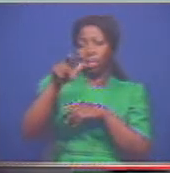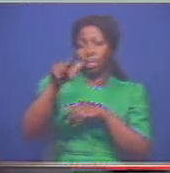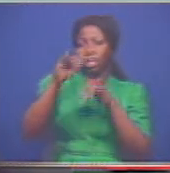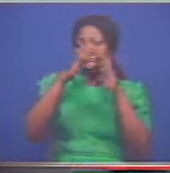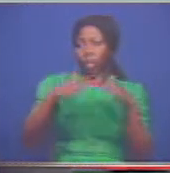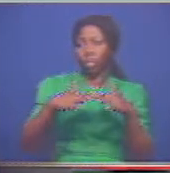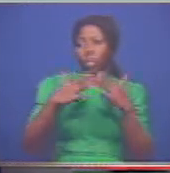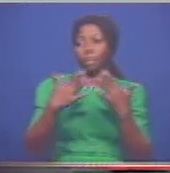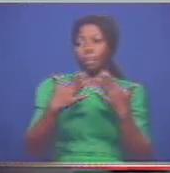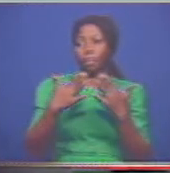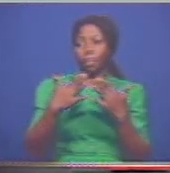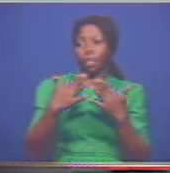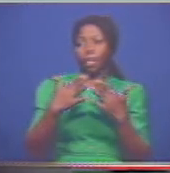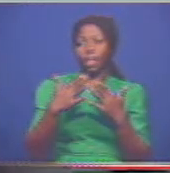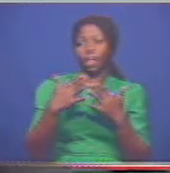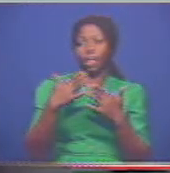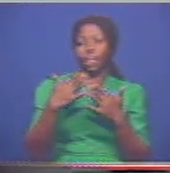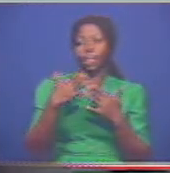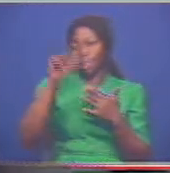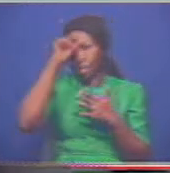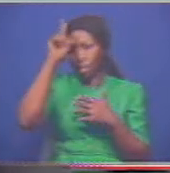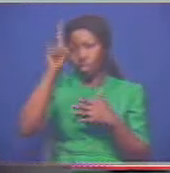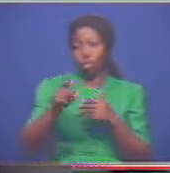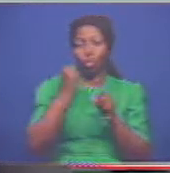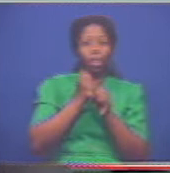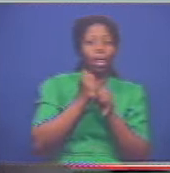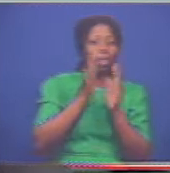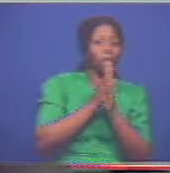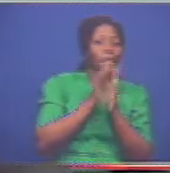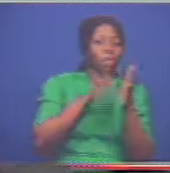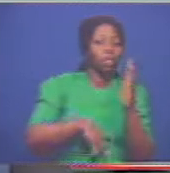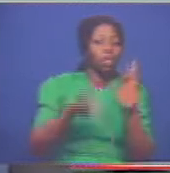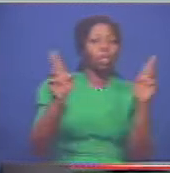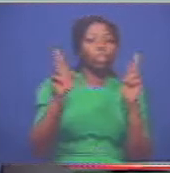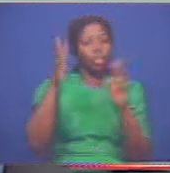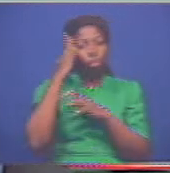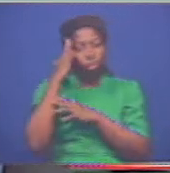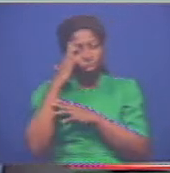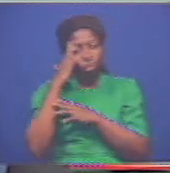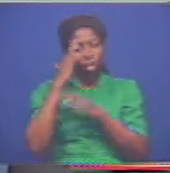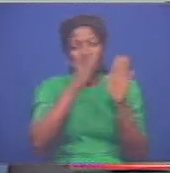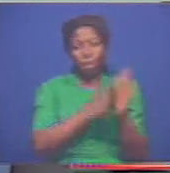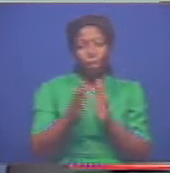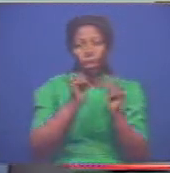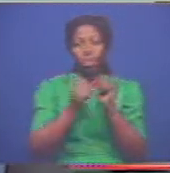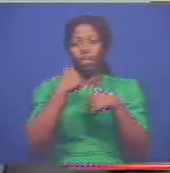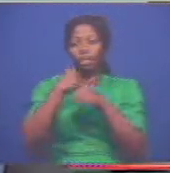government work with what we already know, the plan that they have put in place, let's have those houses come. And I believe the public goodwill is